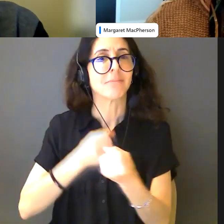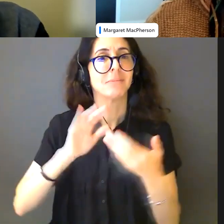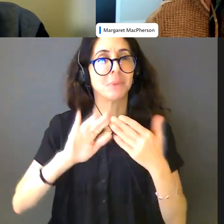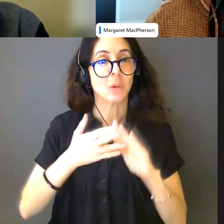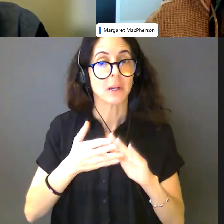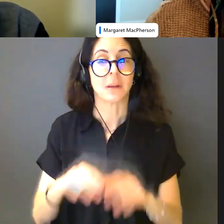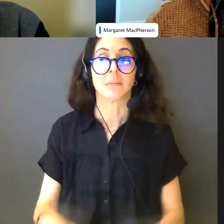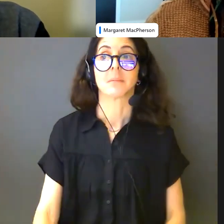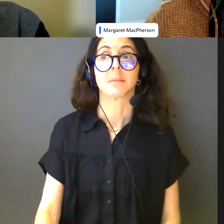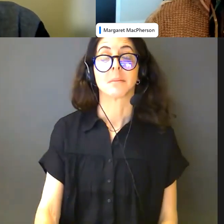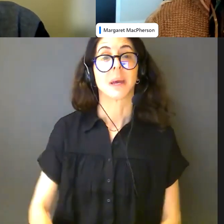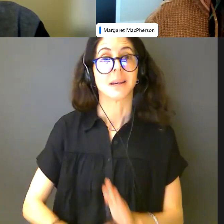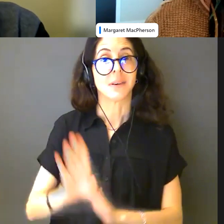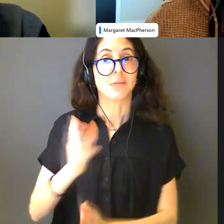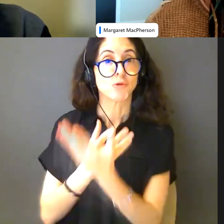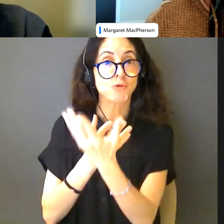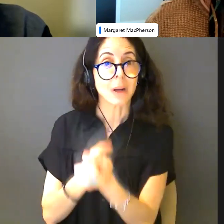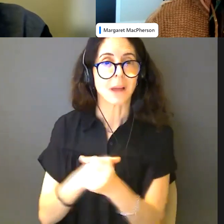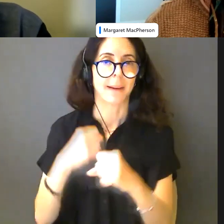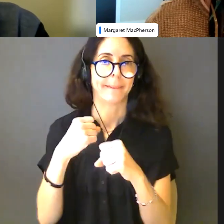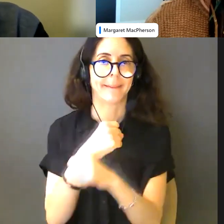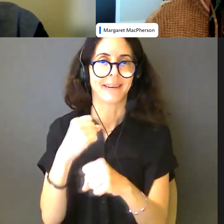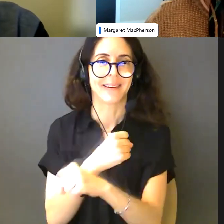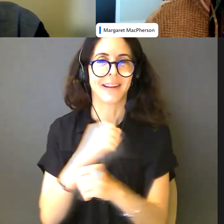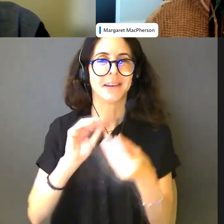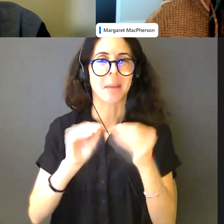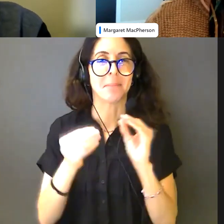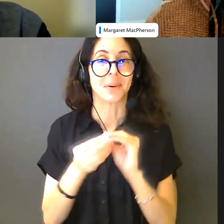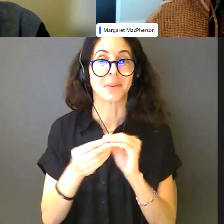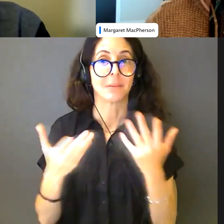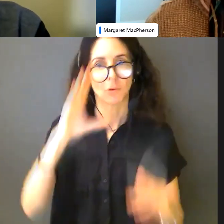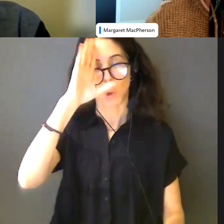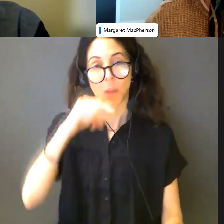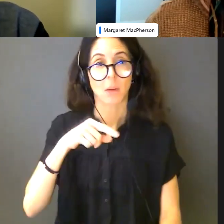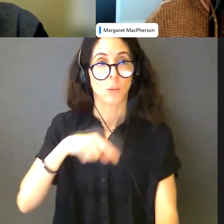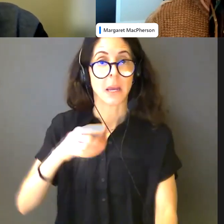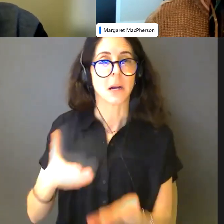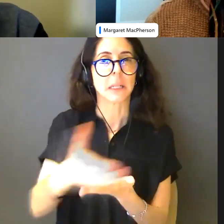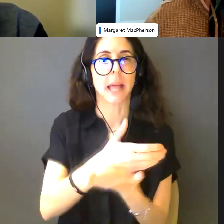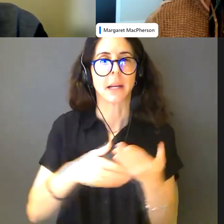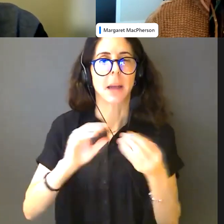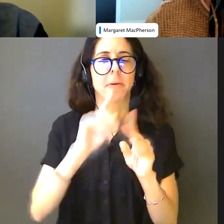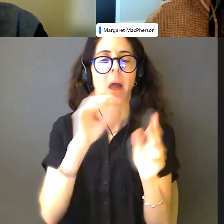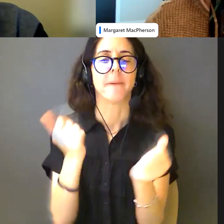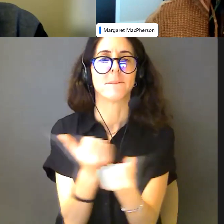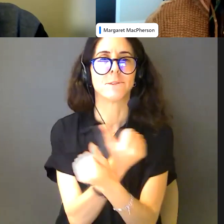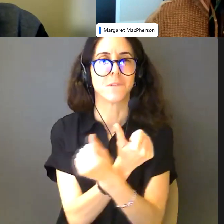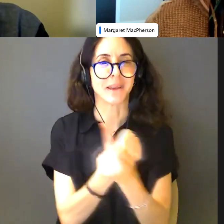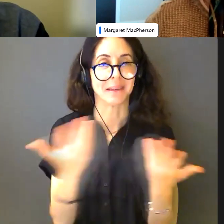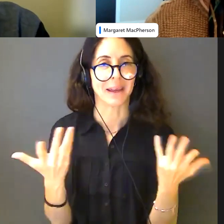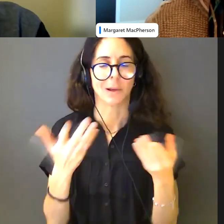on trust and statistics, numbers. We collect numbers on everything